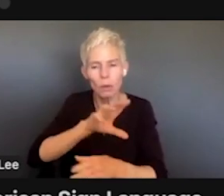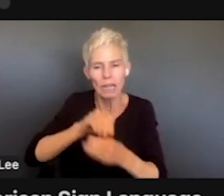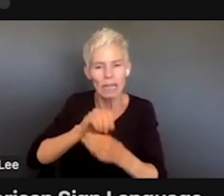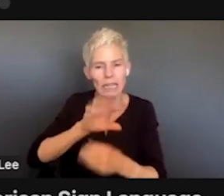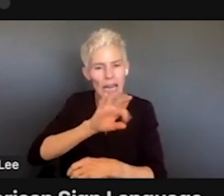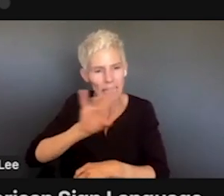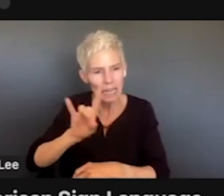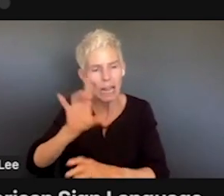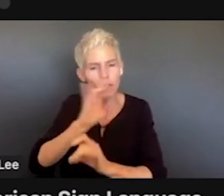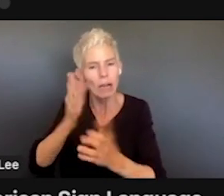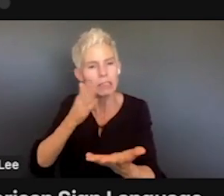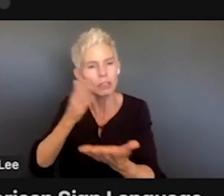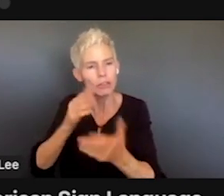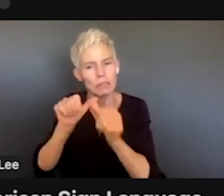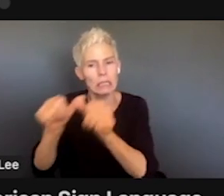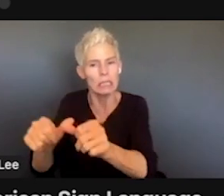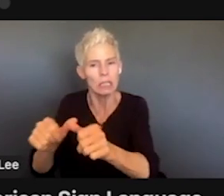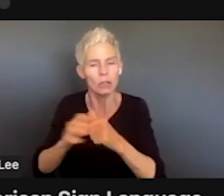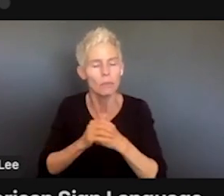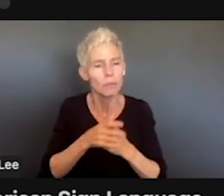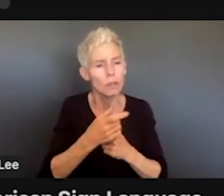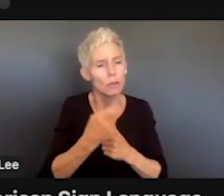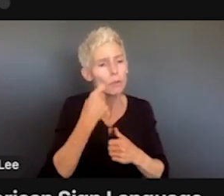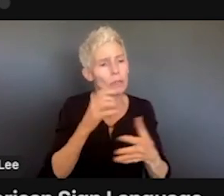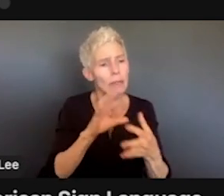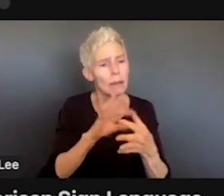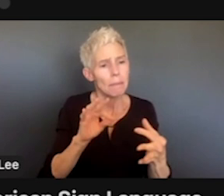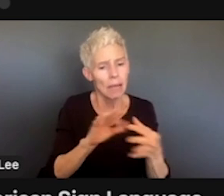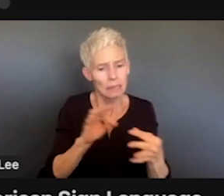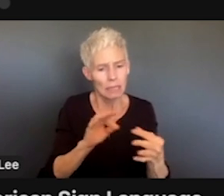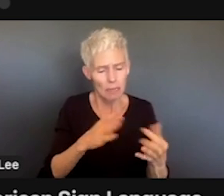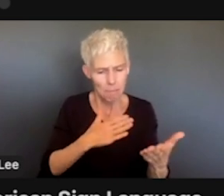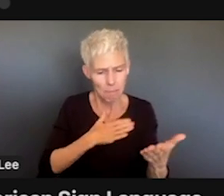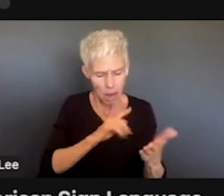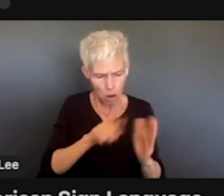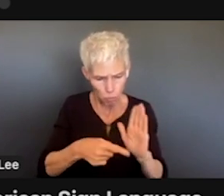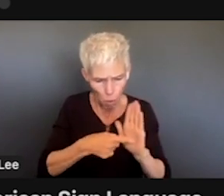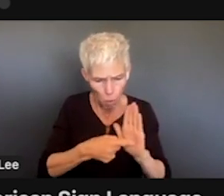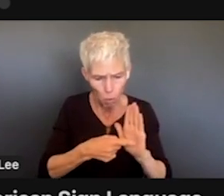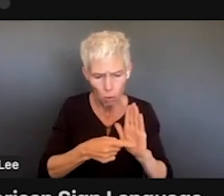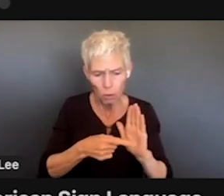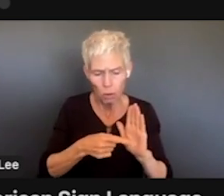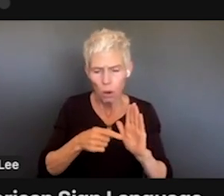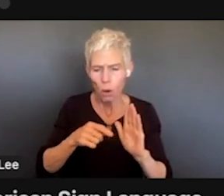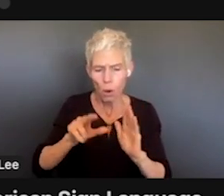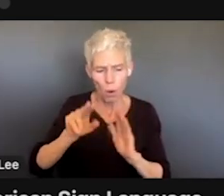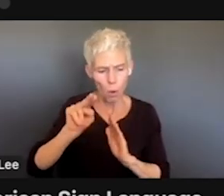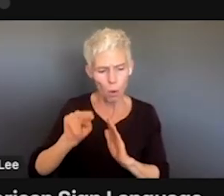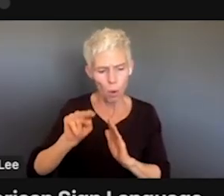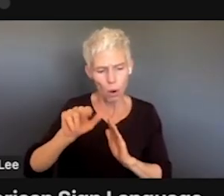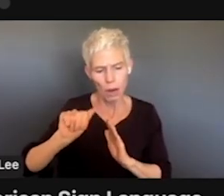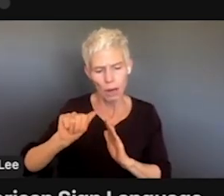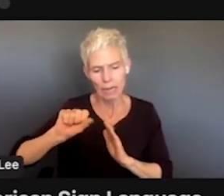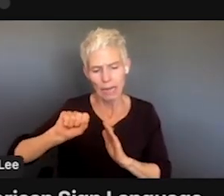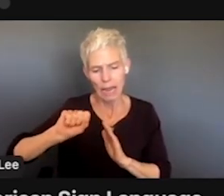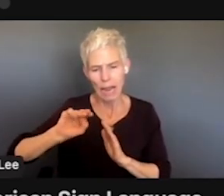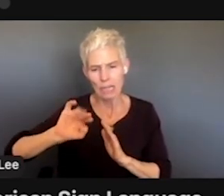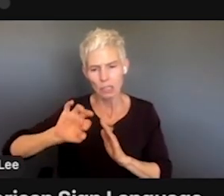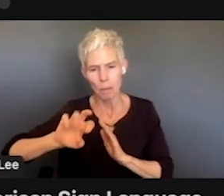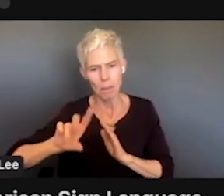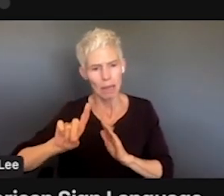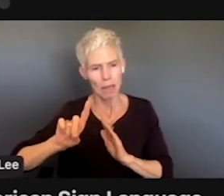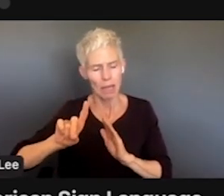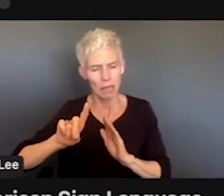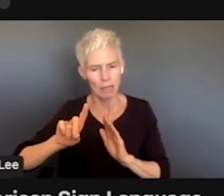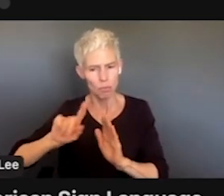would say that when you're talking about my role or the role of NASHPD, a certain amount of it was